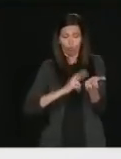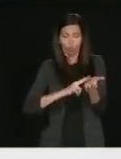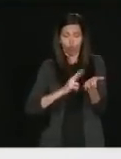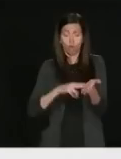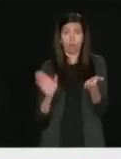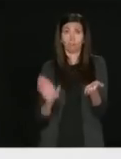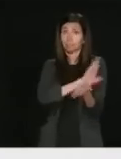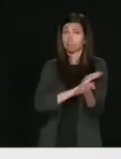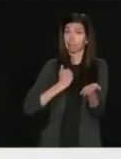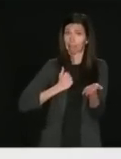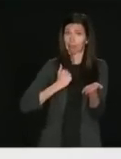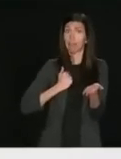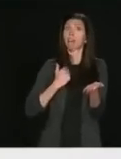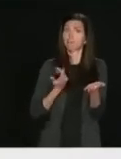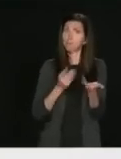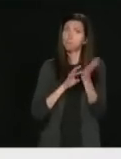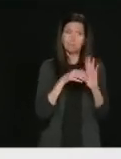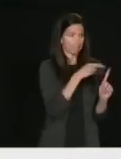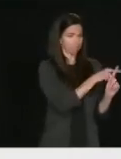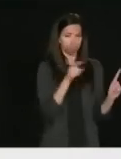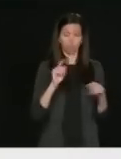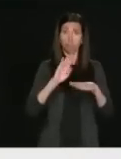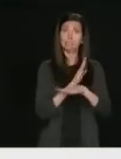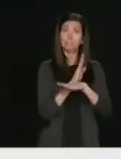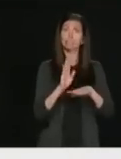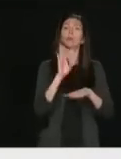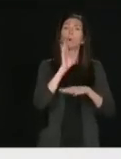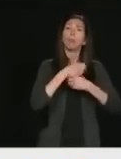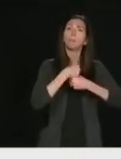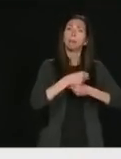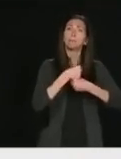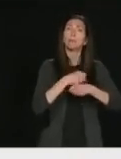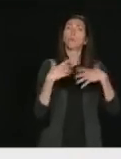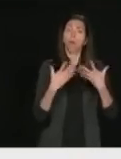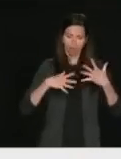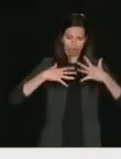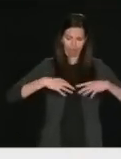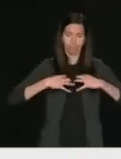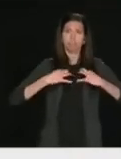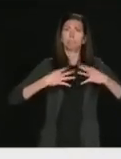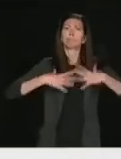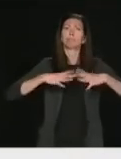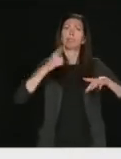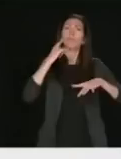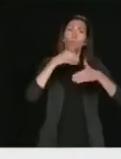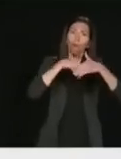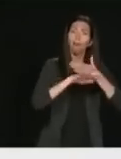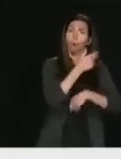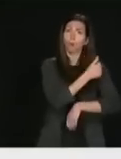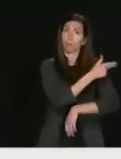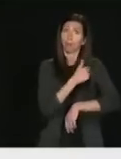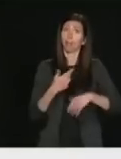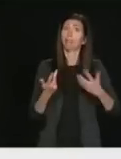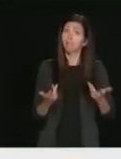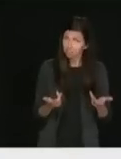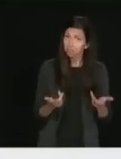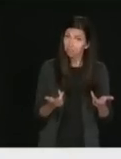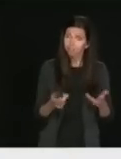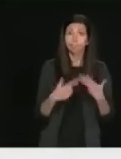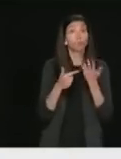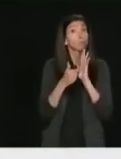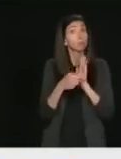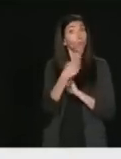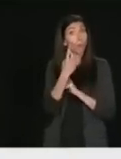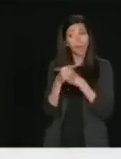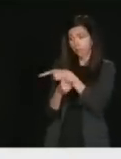country for personal protective equipment, namely the robes that will be needed by